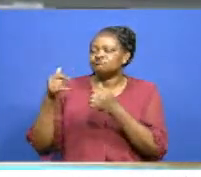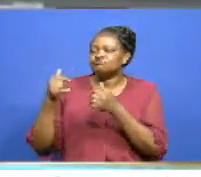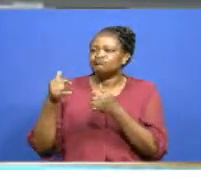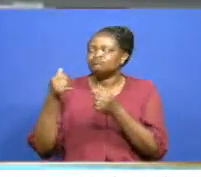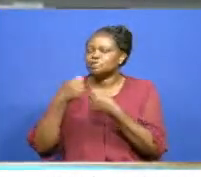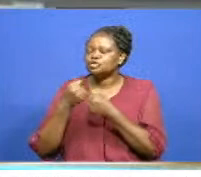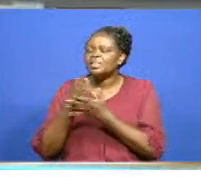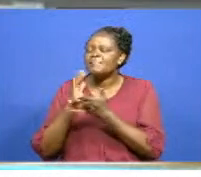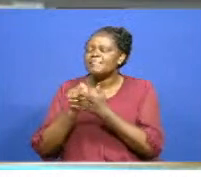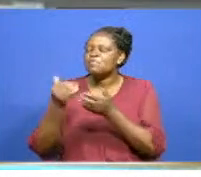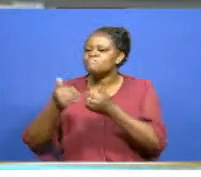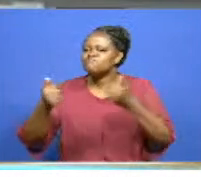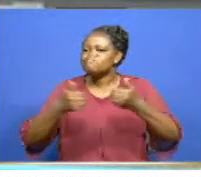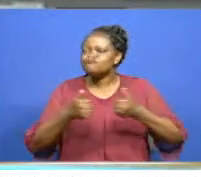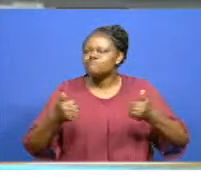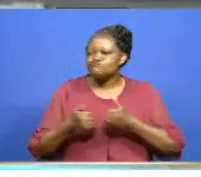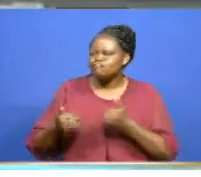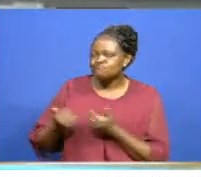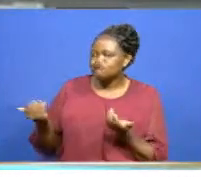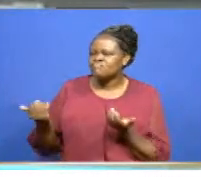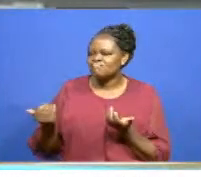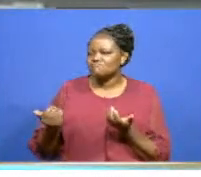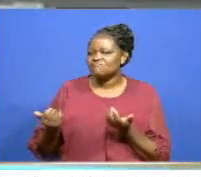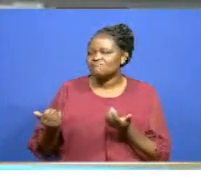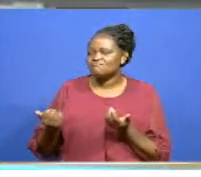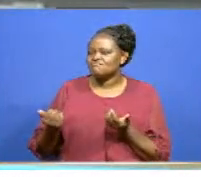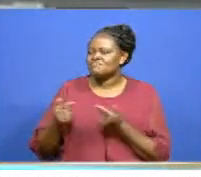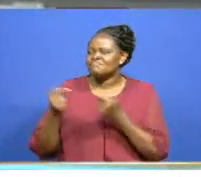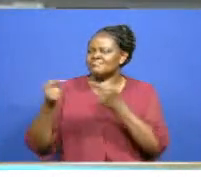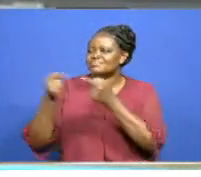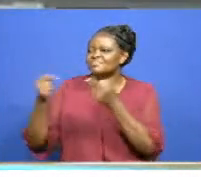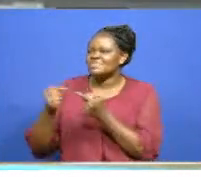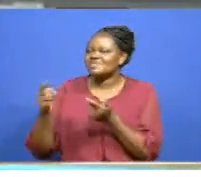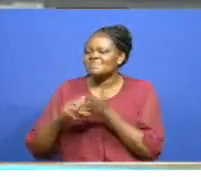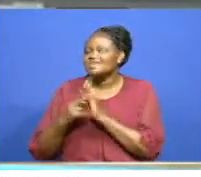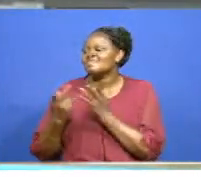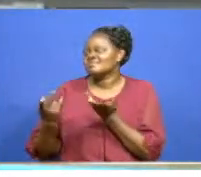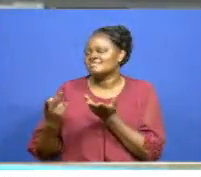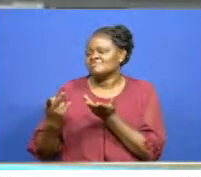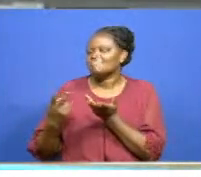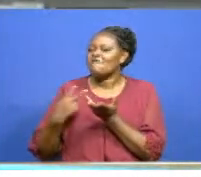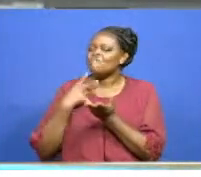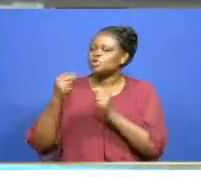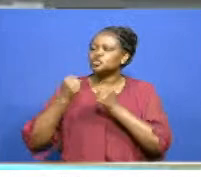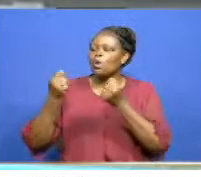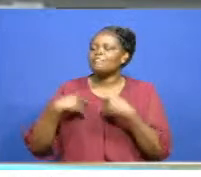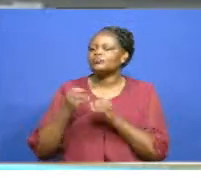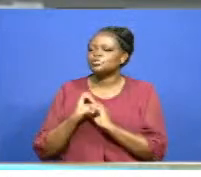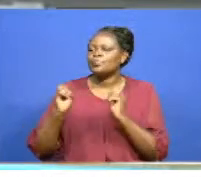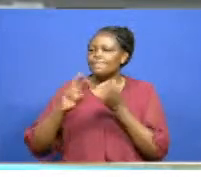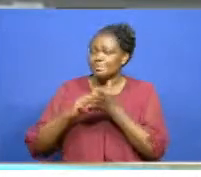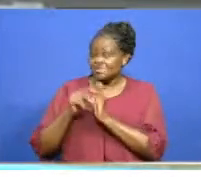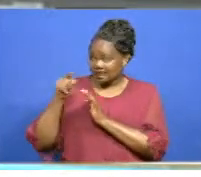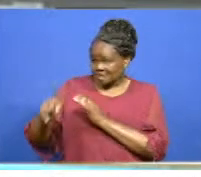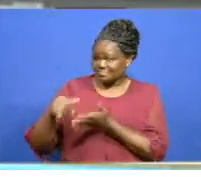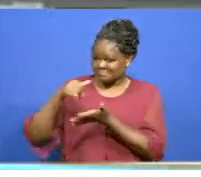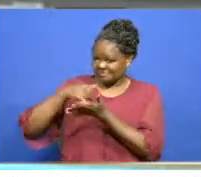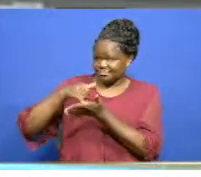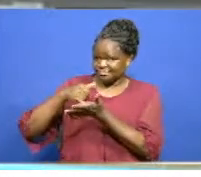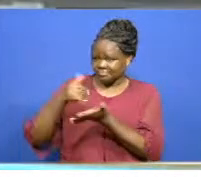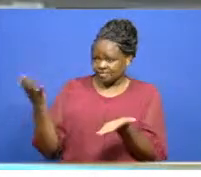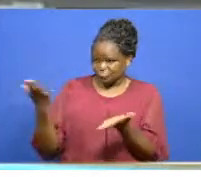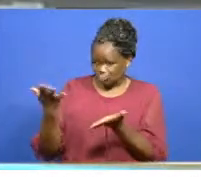so that they do not have one voice like other parts of the country. And so this really has been entrenched even